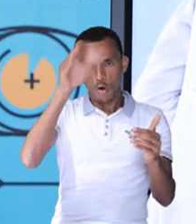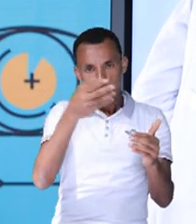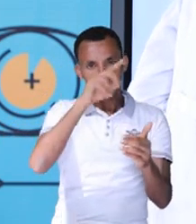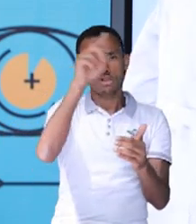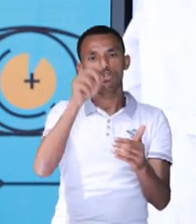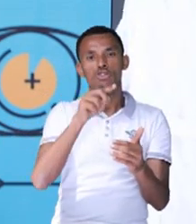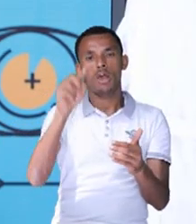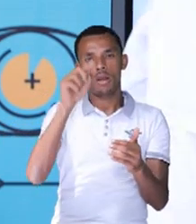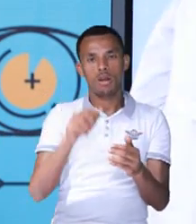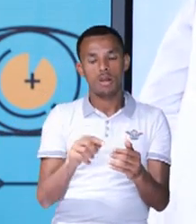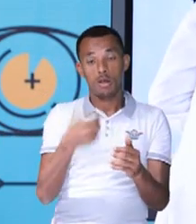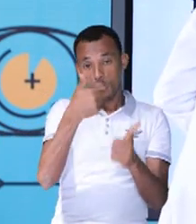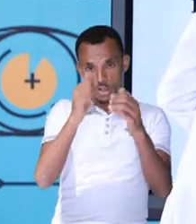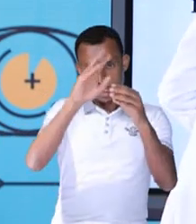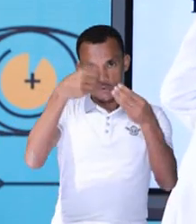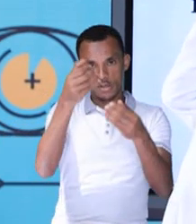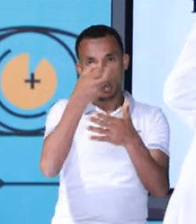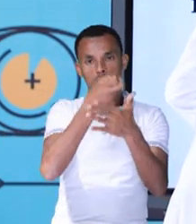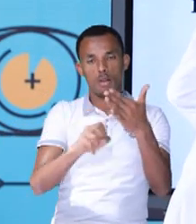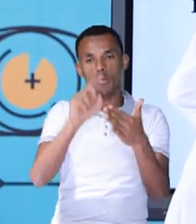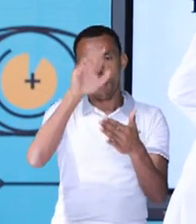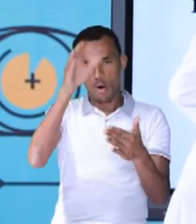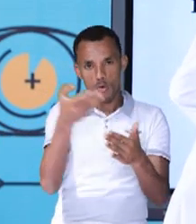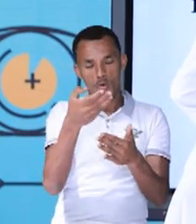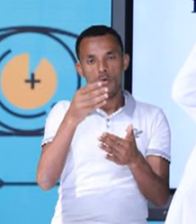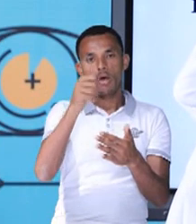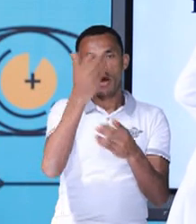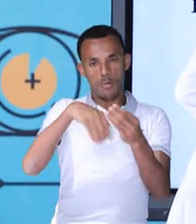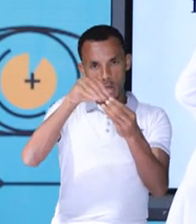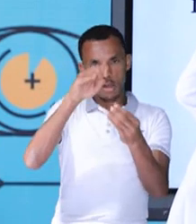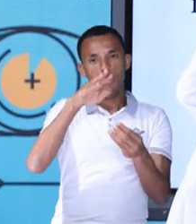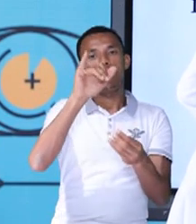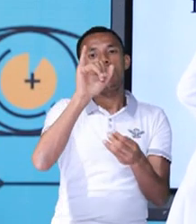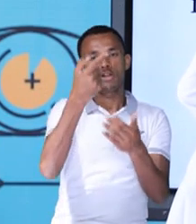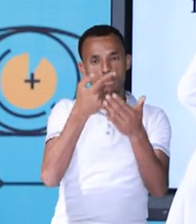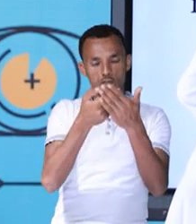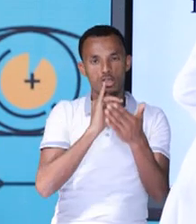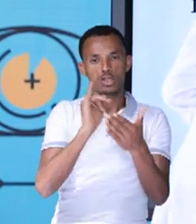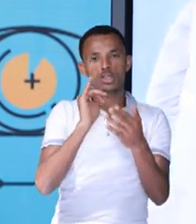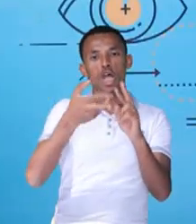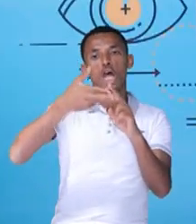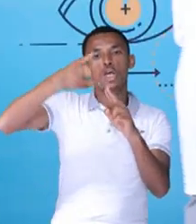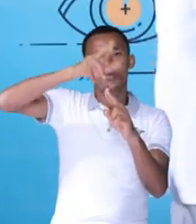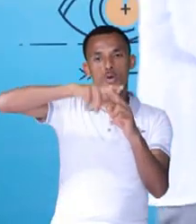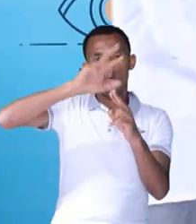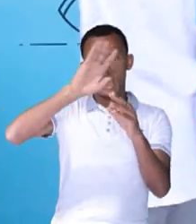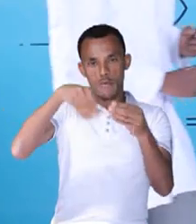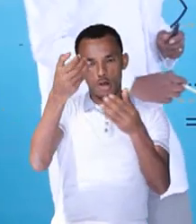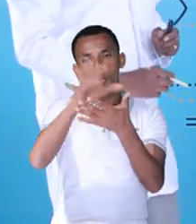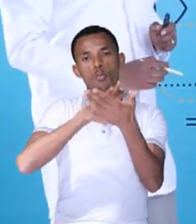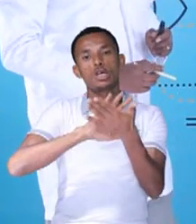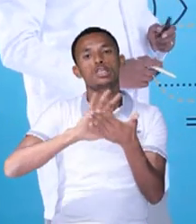Z, which gives a result to be 1 over a plus bi. This is the reciprocal of the given